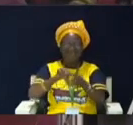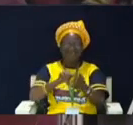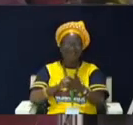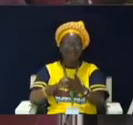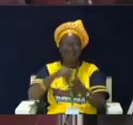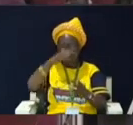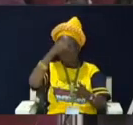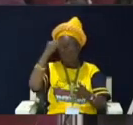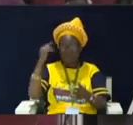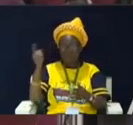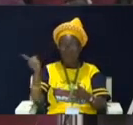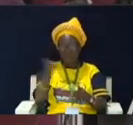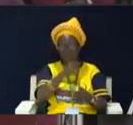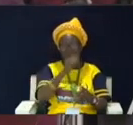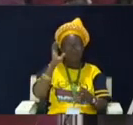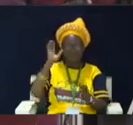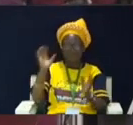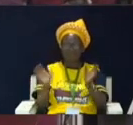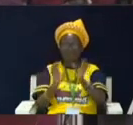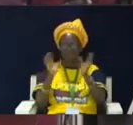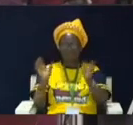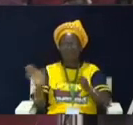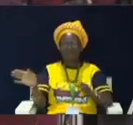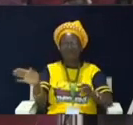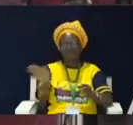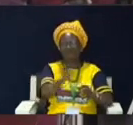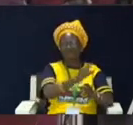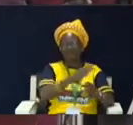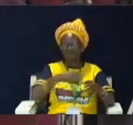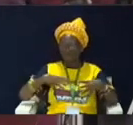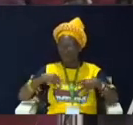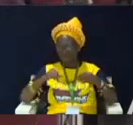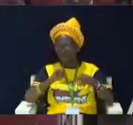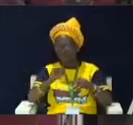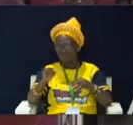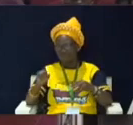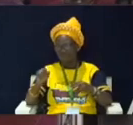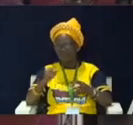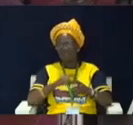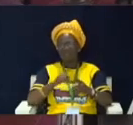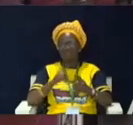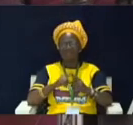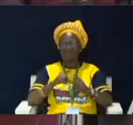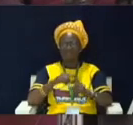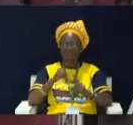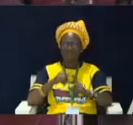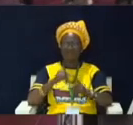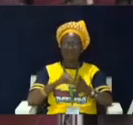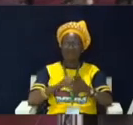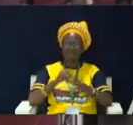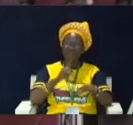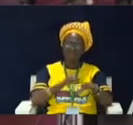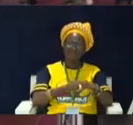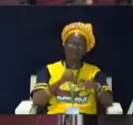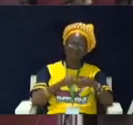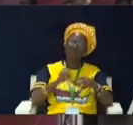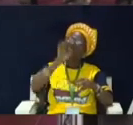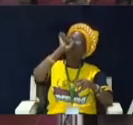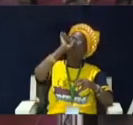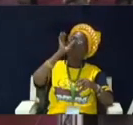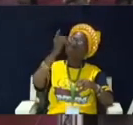your healing. And then, when it is time to drink the wine, well, I will tell you